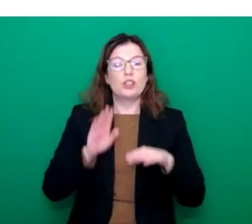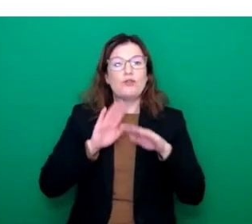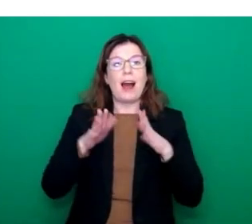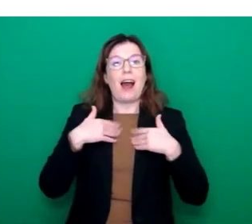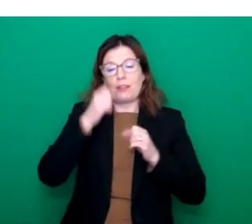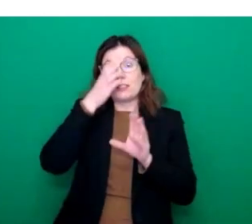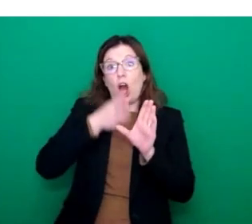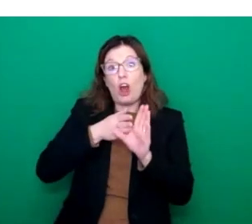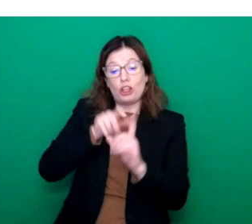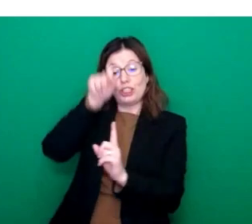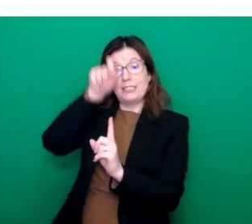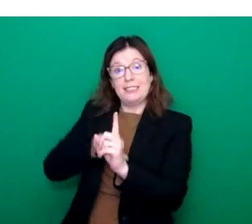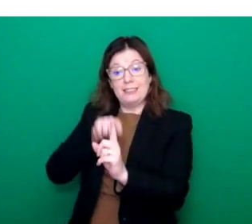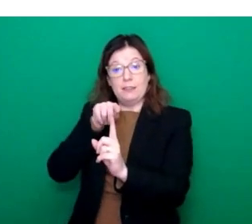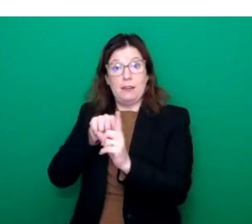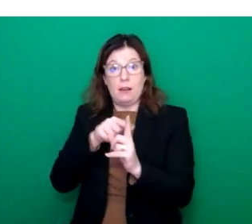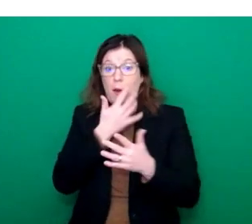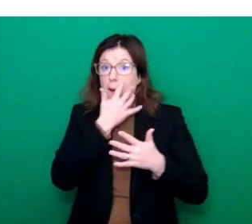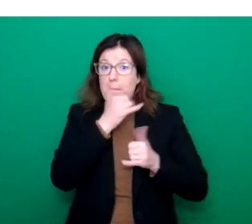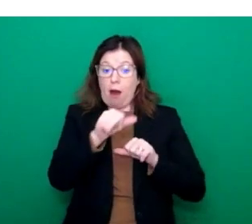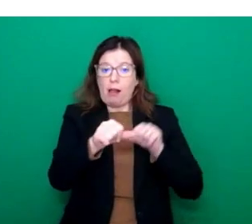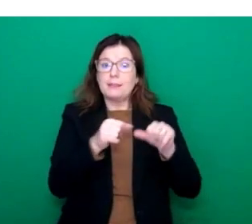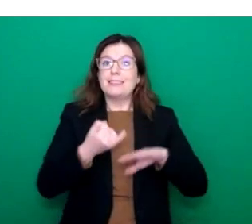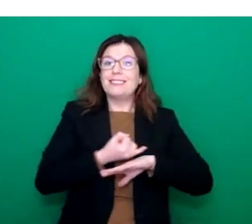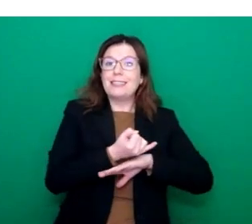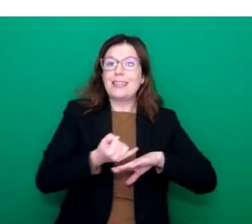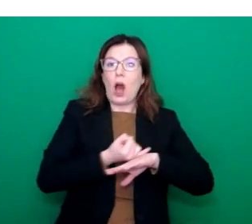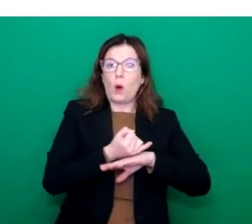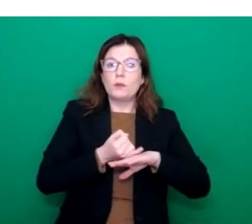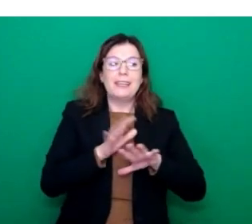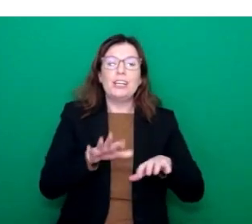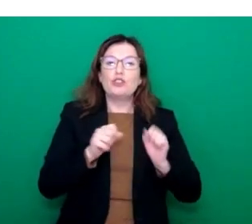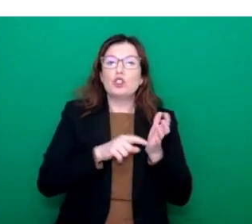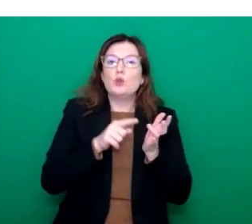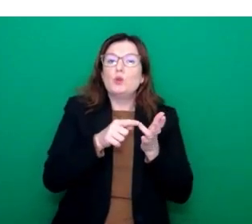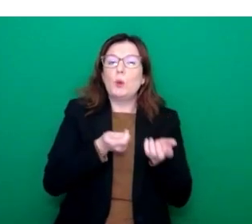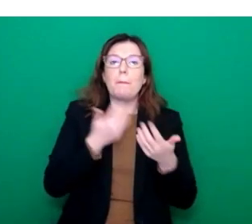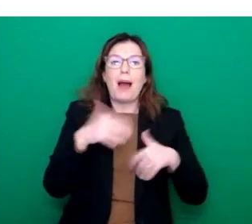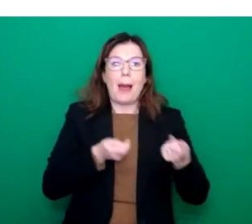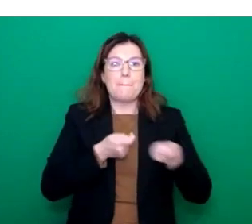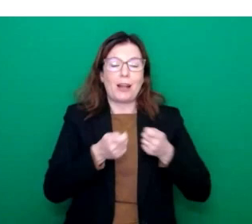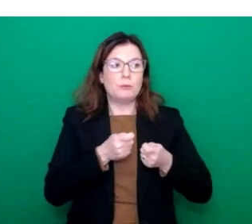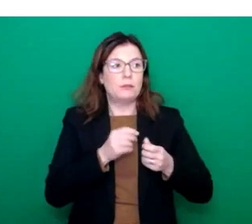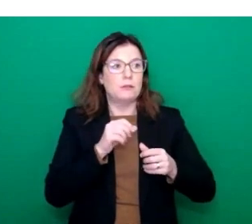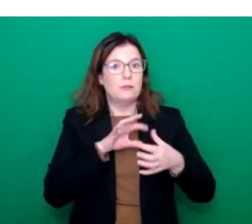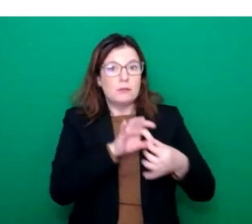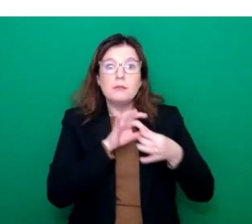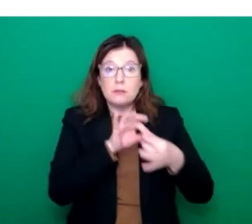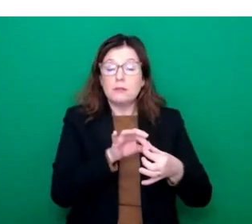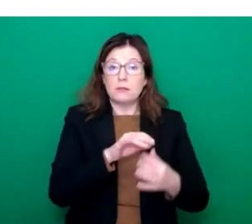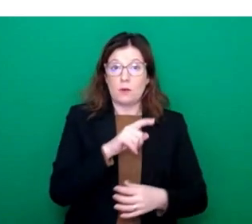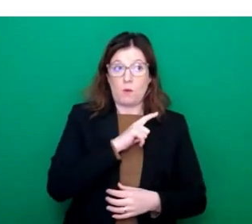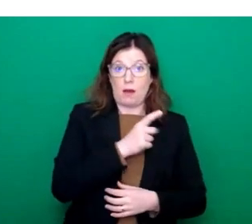currently piloting a shorter version, 6 hours, of an introduction to pain management program, because we know there's several service